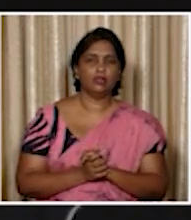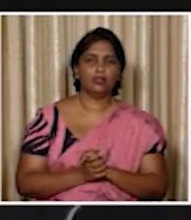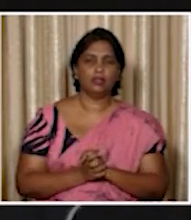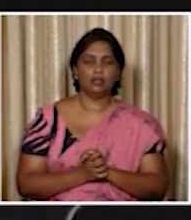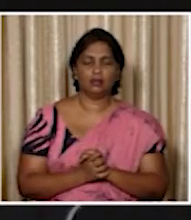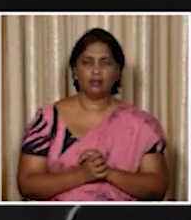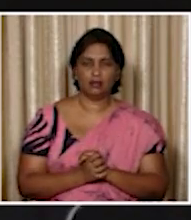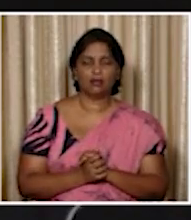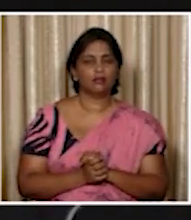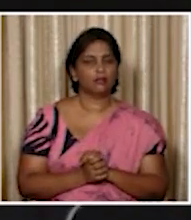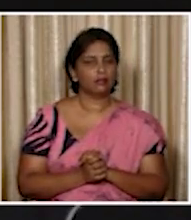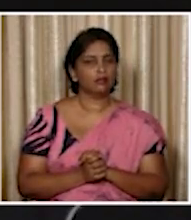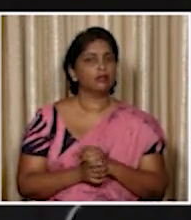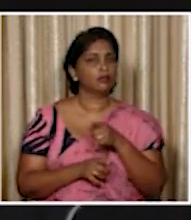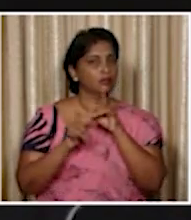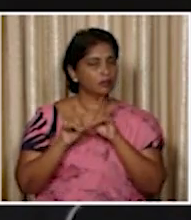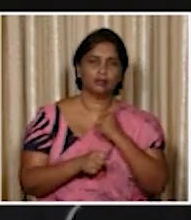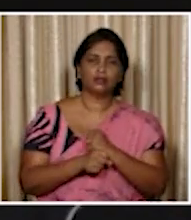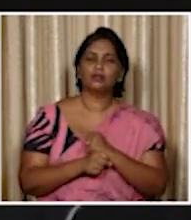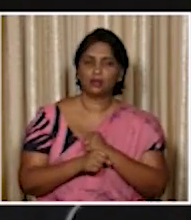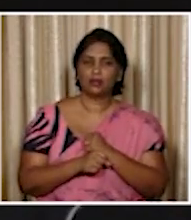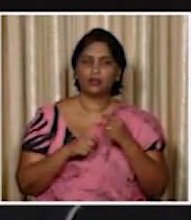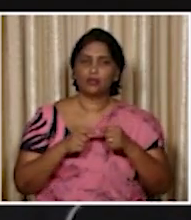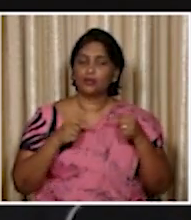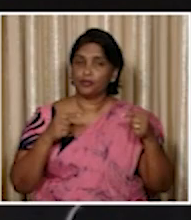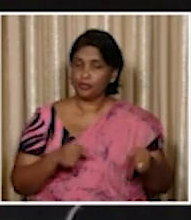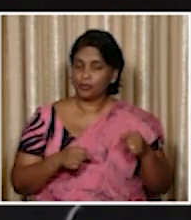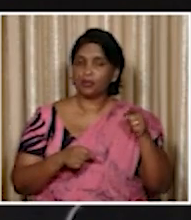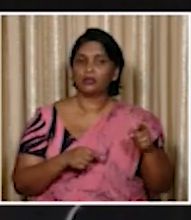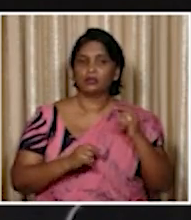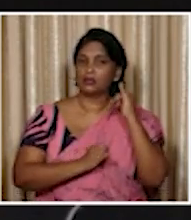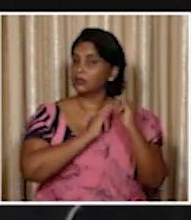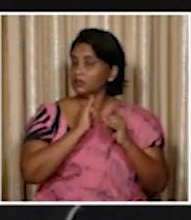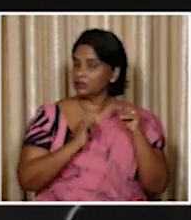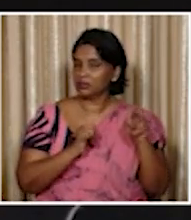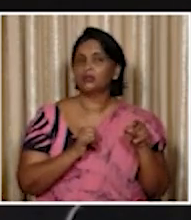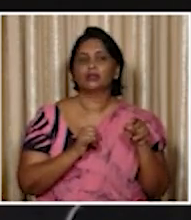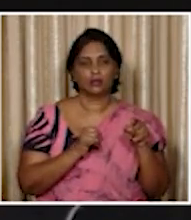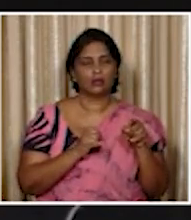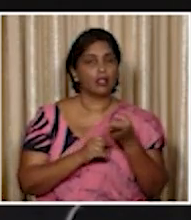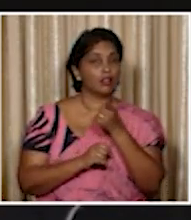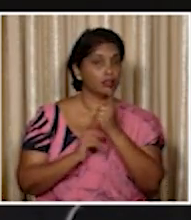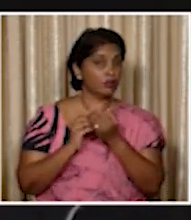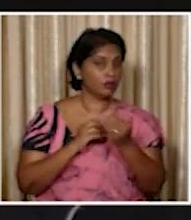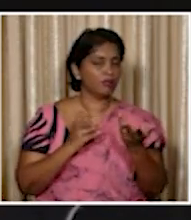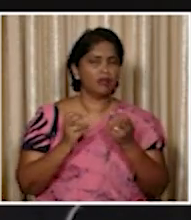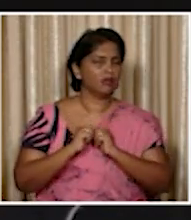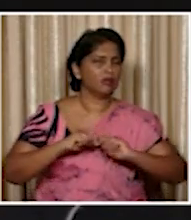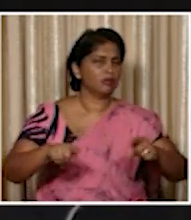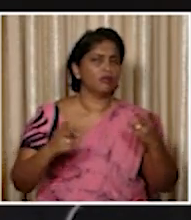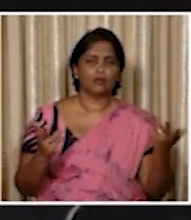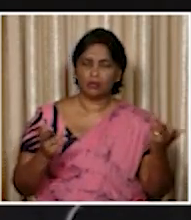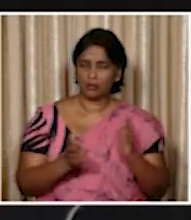and ideological and political opponents? This is why they brought the online safety bill. And there's a very, very dangerous provisions